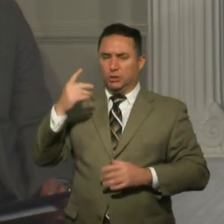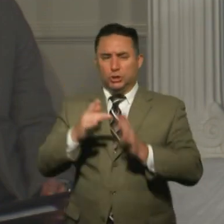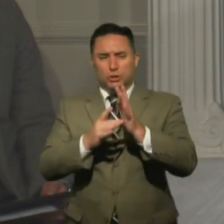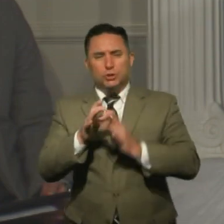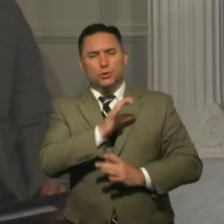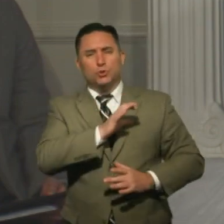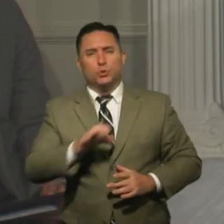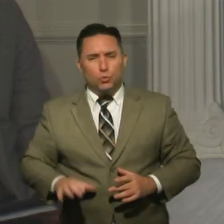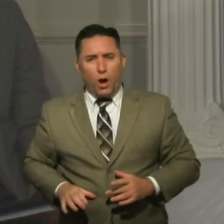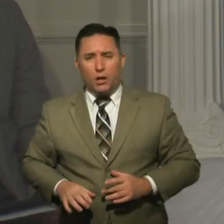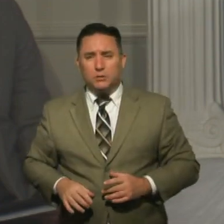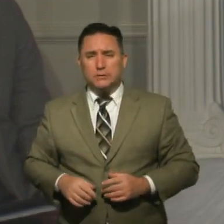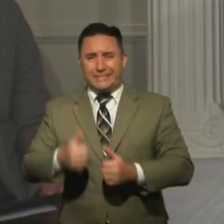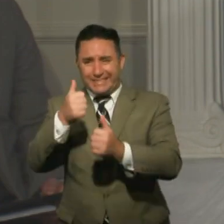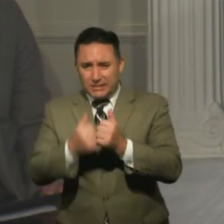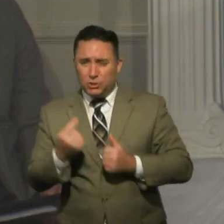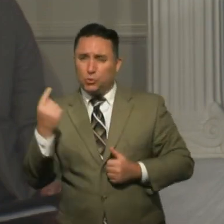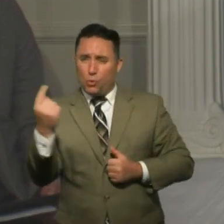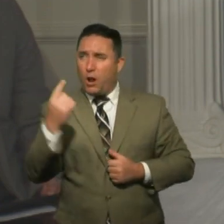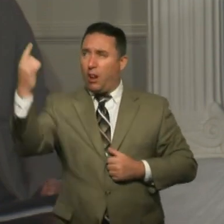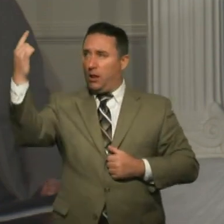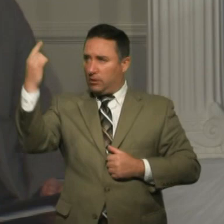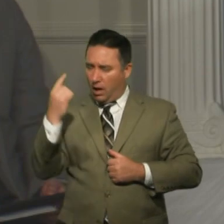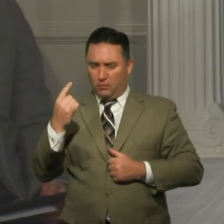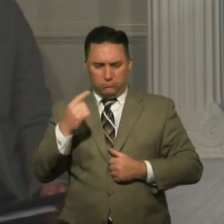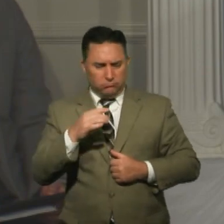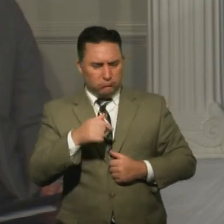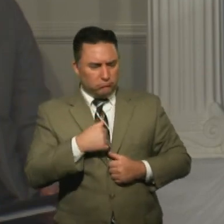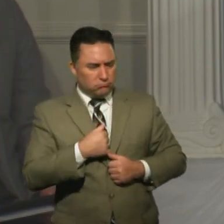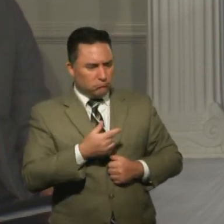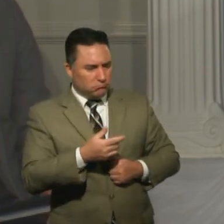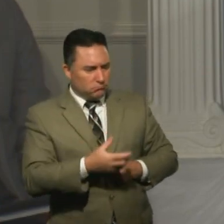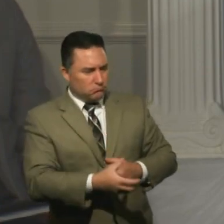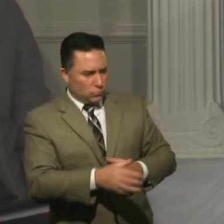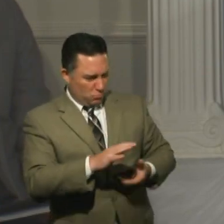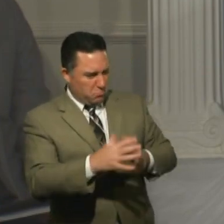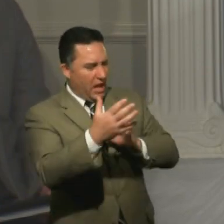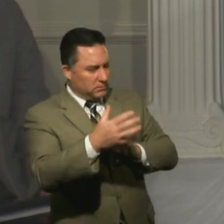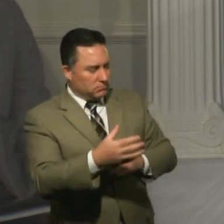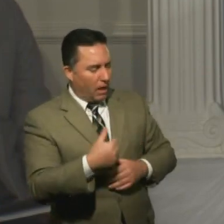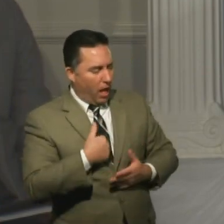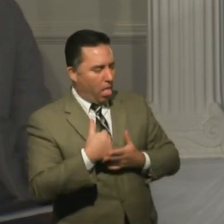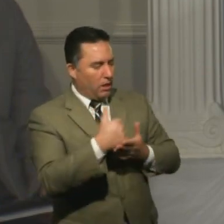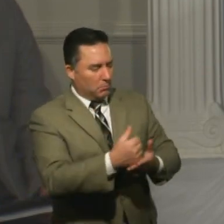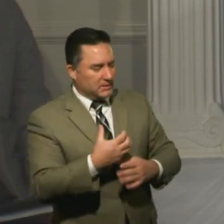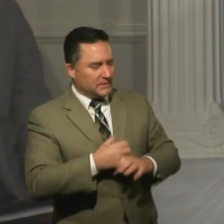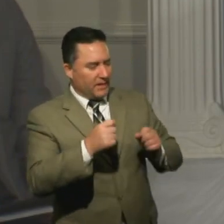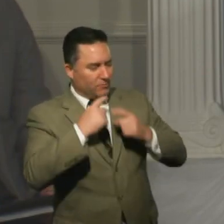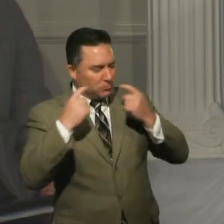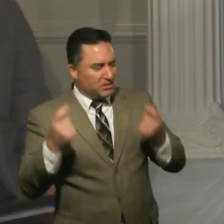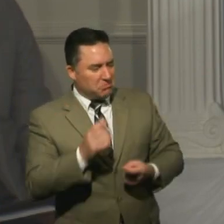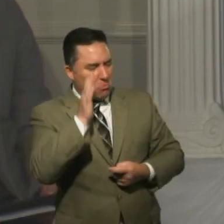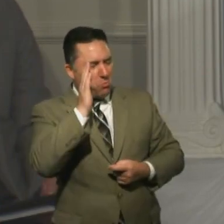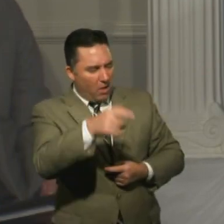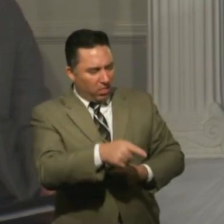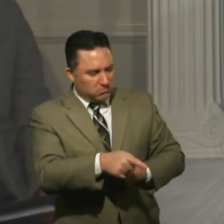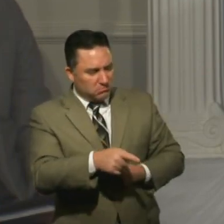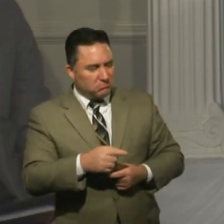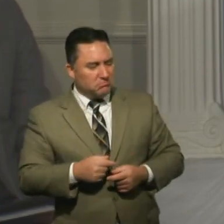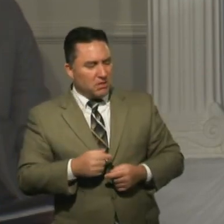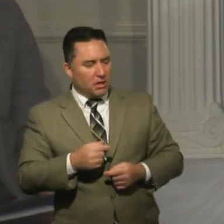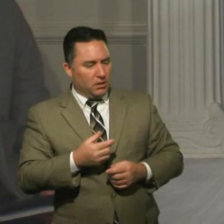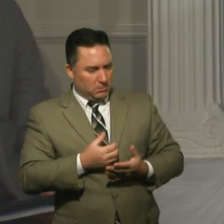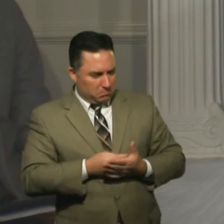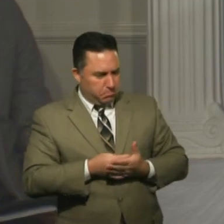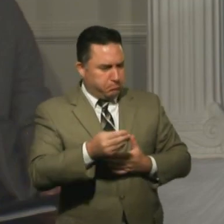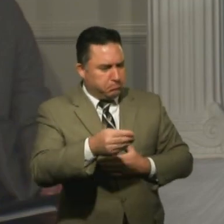Jesus Christ come to each one of us and say, I'll pick you up out of the mess you're in. I'll save you from your sin. I'll